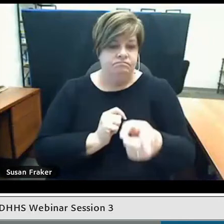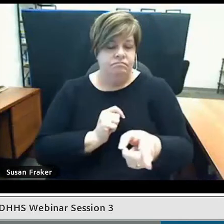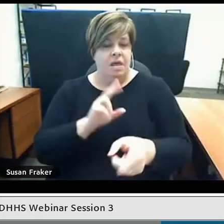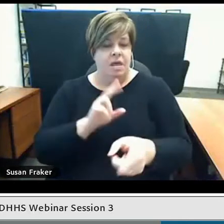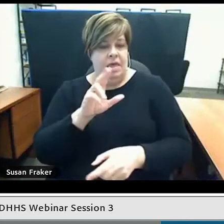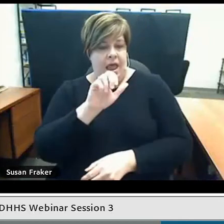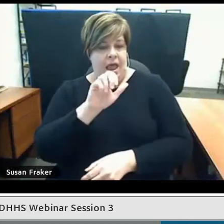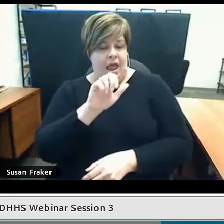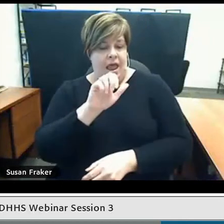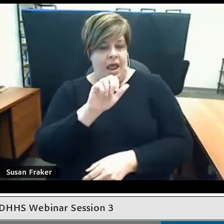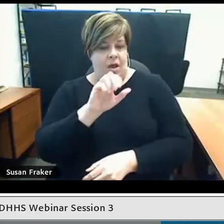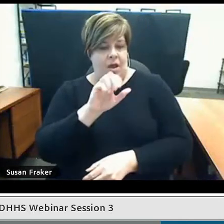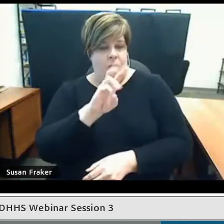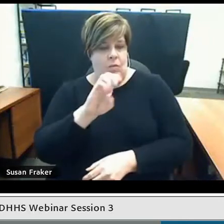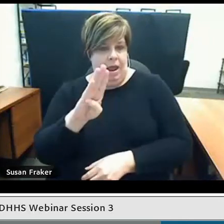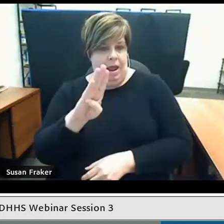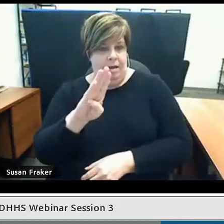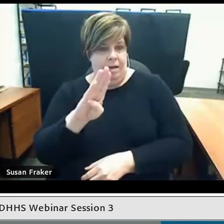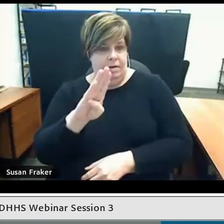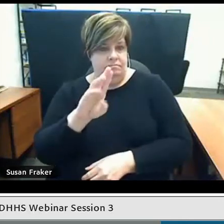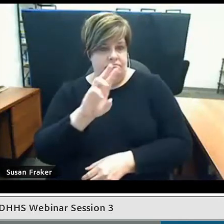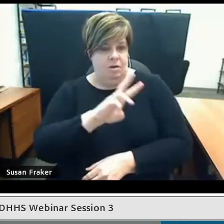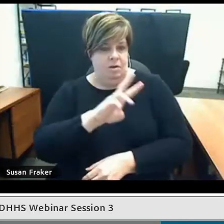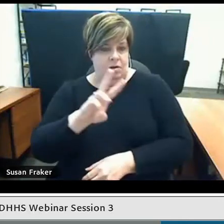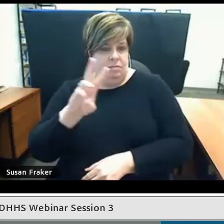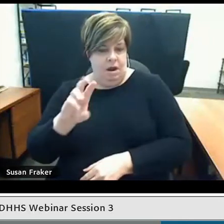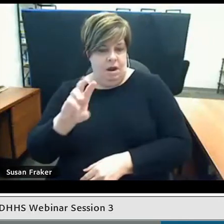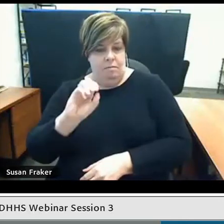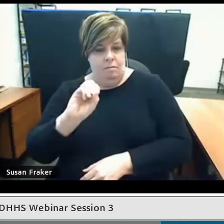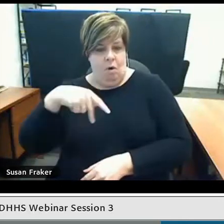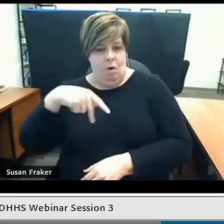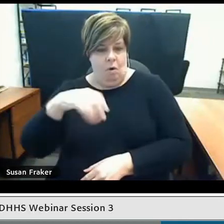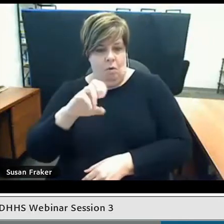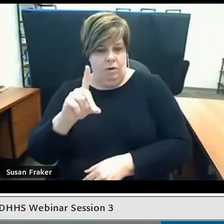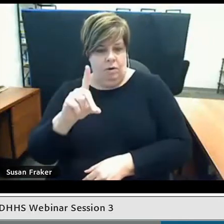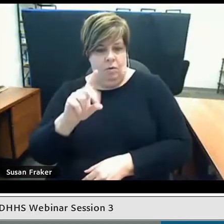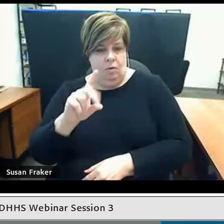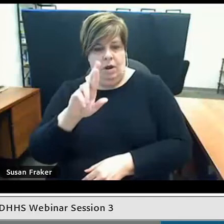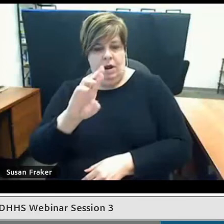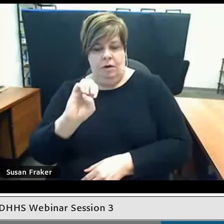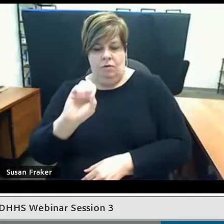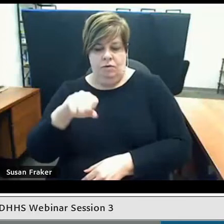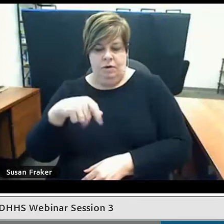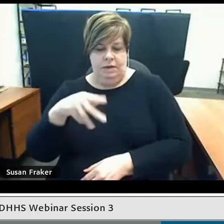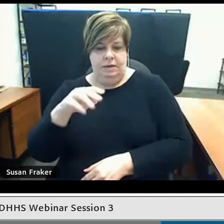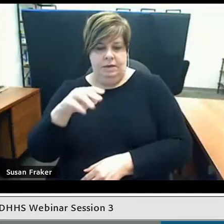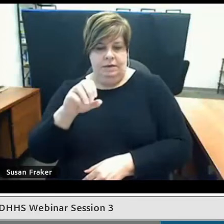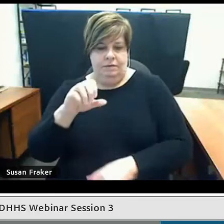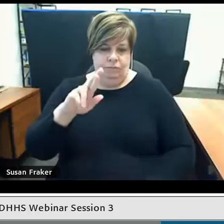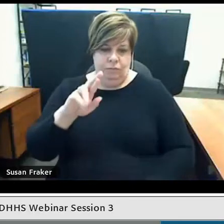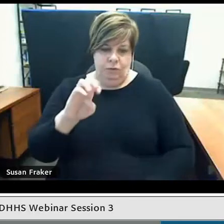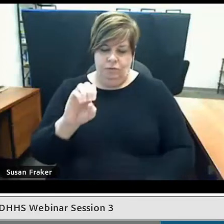is right there on the screen. It's basically Opioid Response Network, and submitting a request